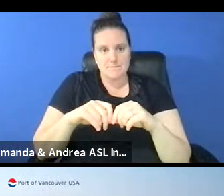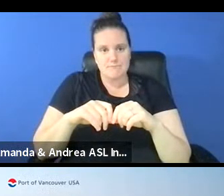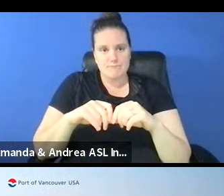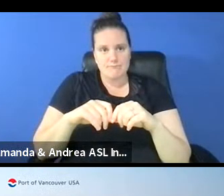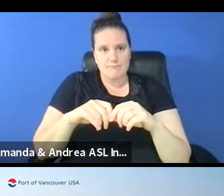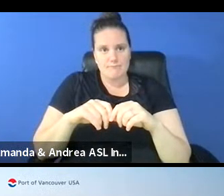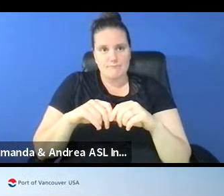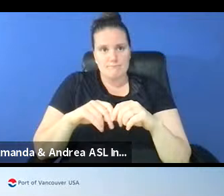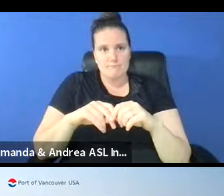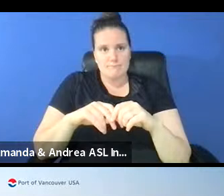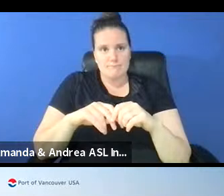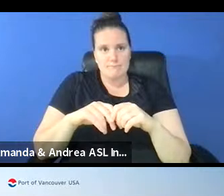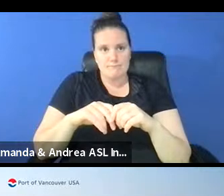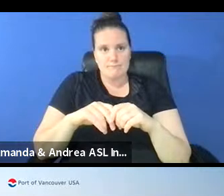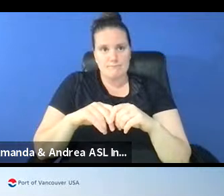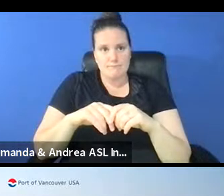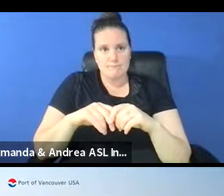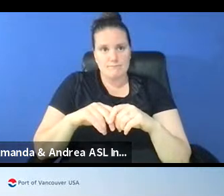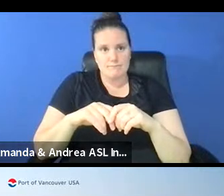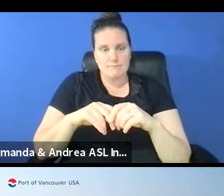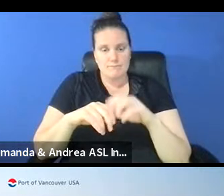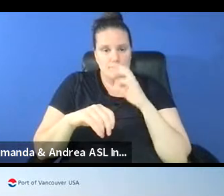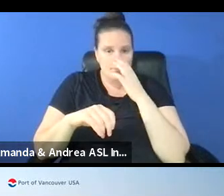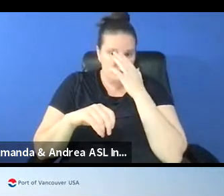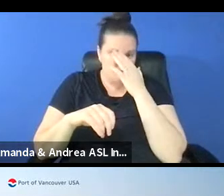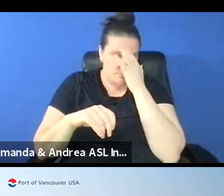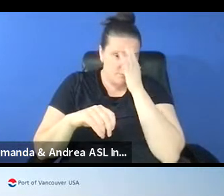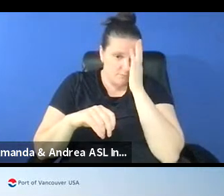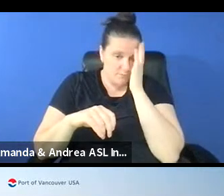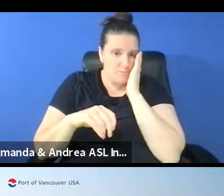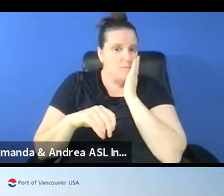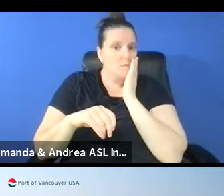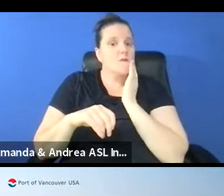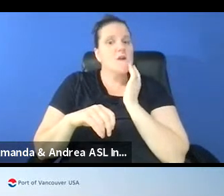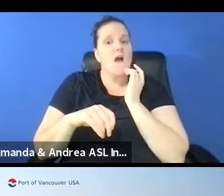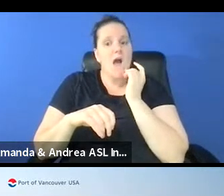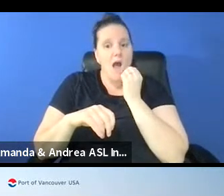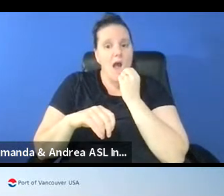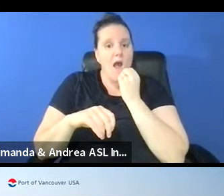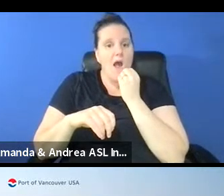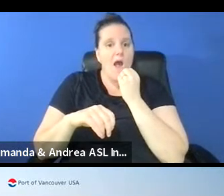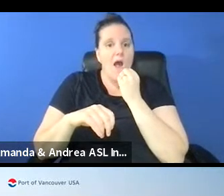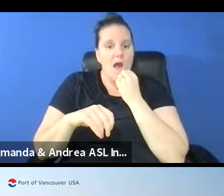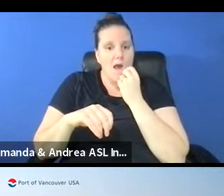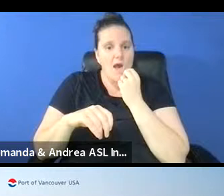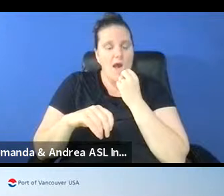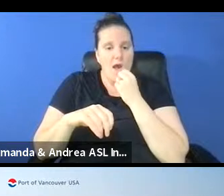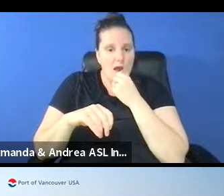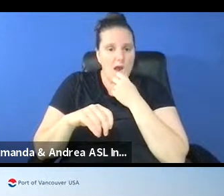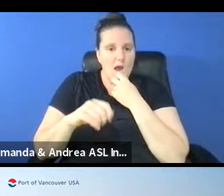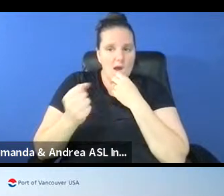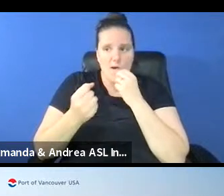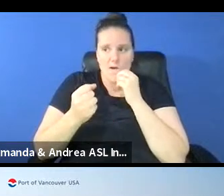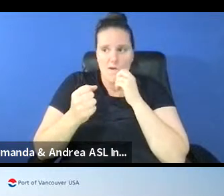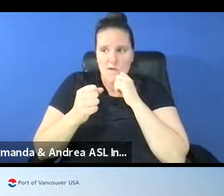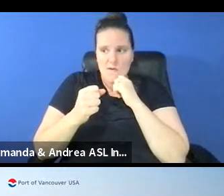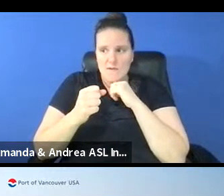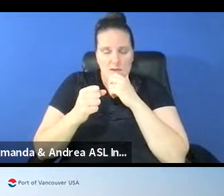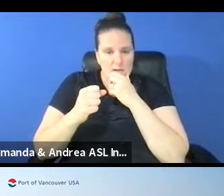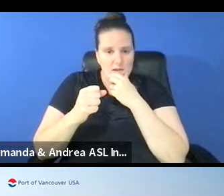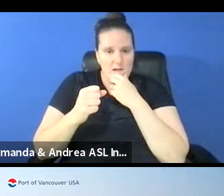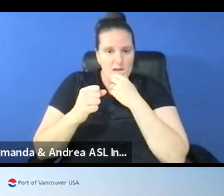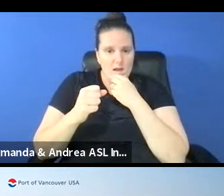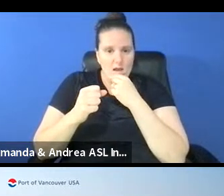I'm gonna go to the actual YouTube video. Bear with me. This, I thought this might